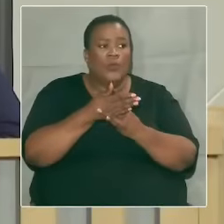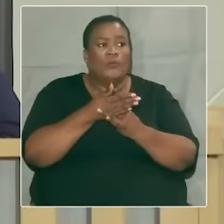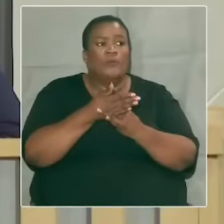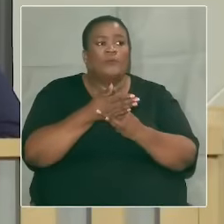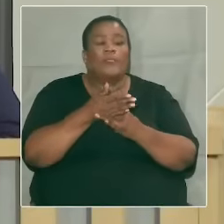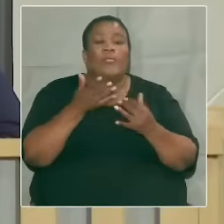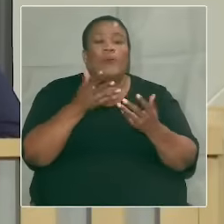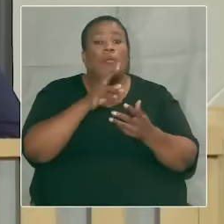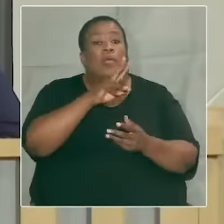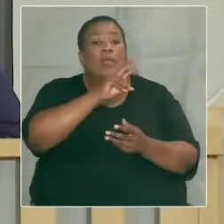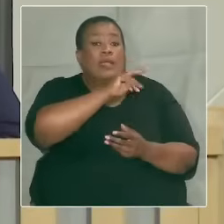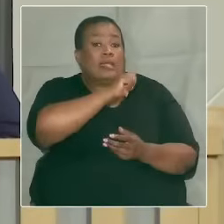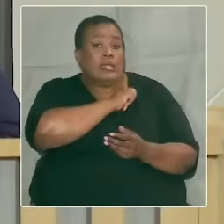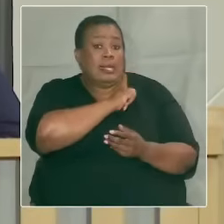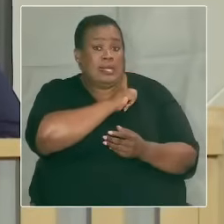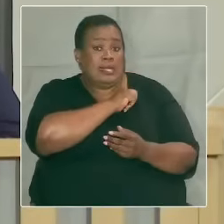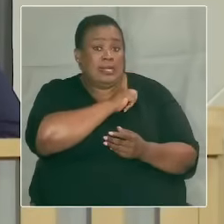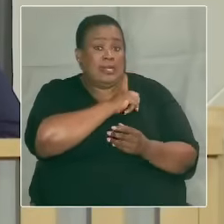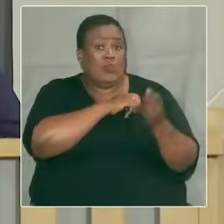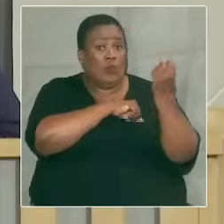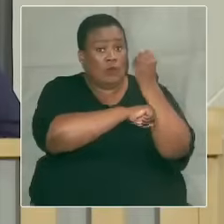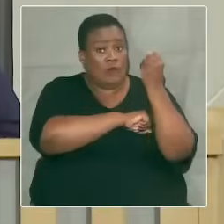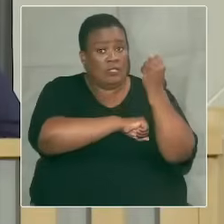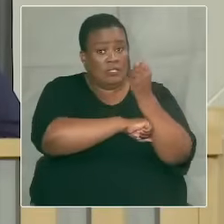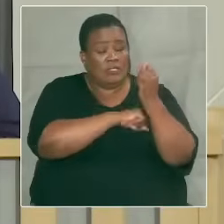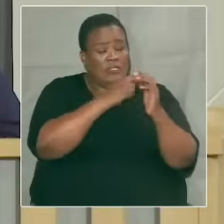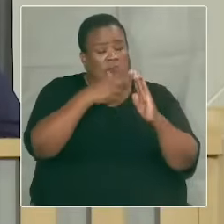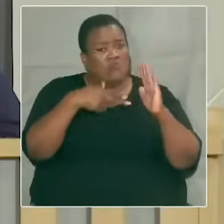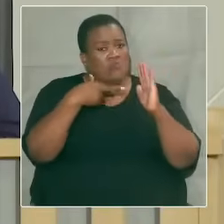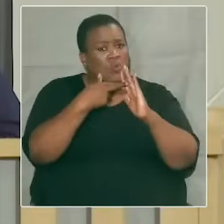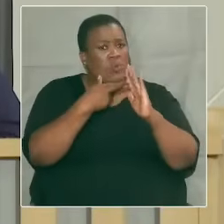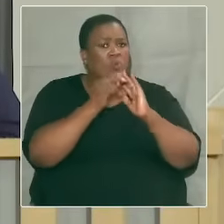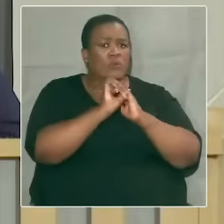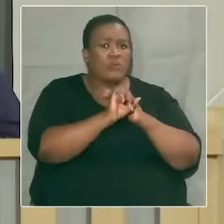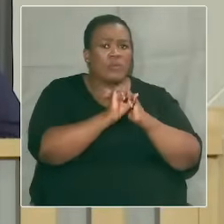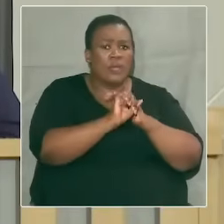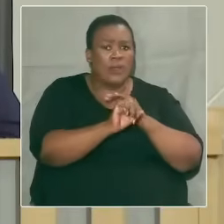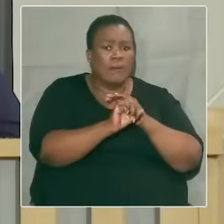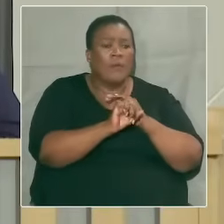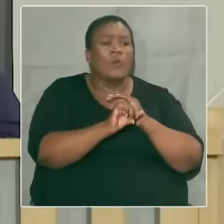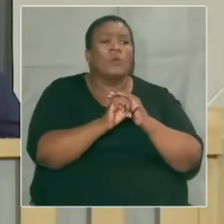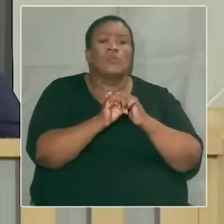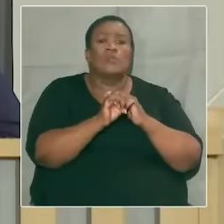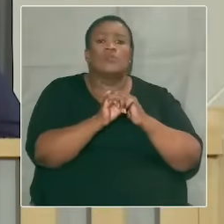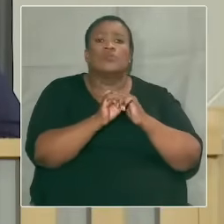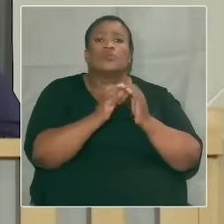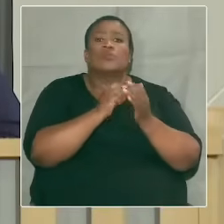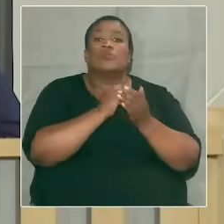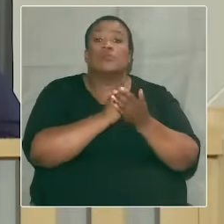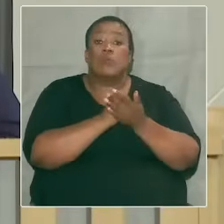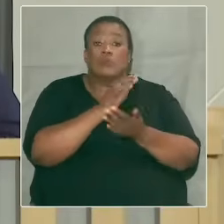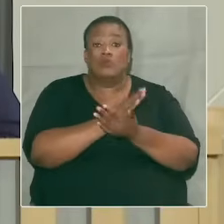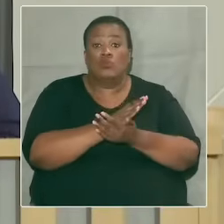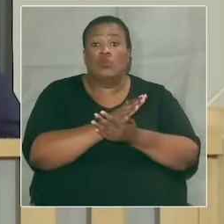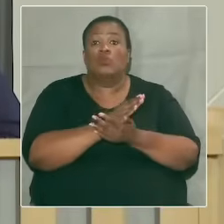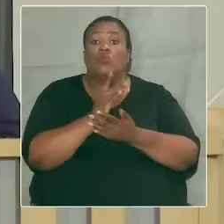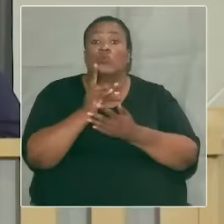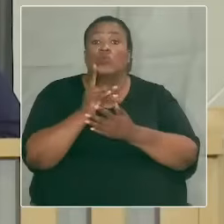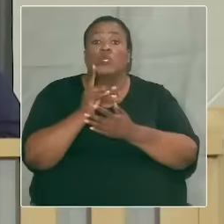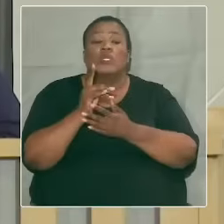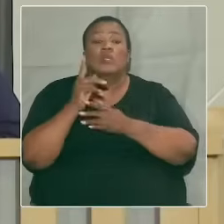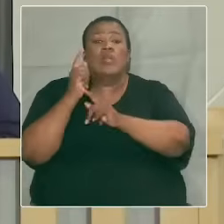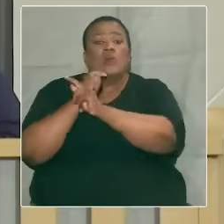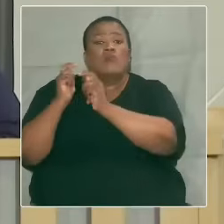office, played a key role in embedding prosecutors with the PKTT, and the